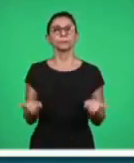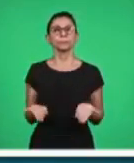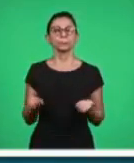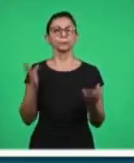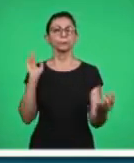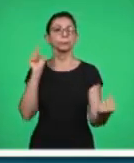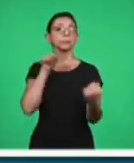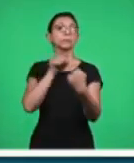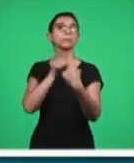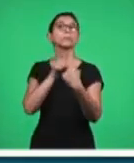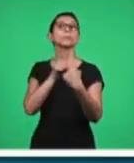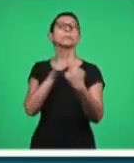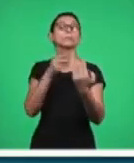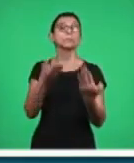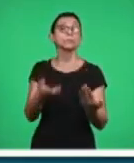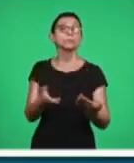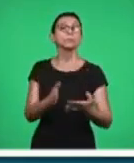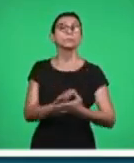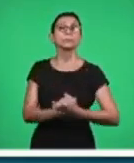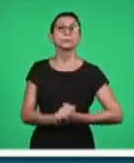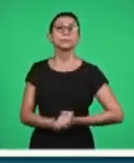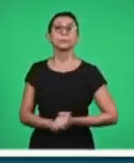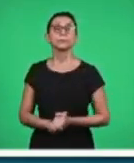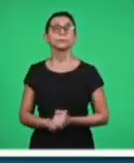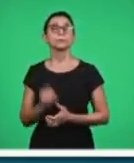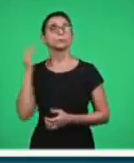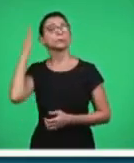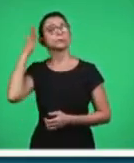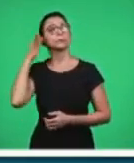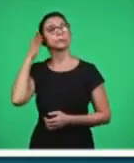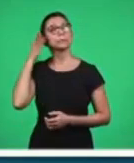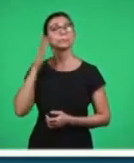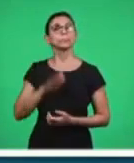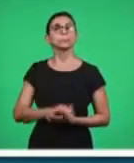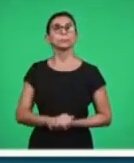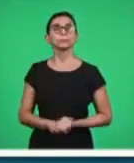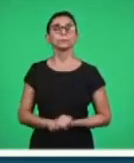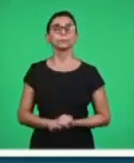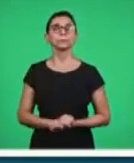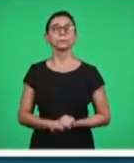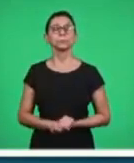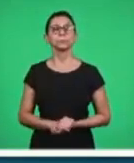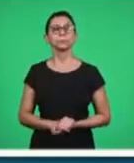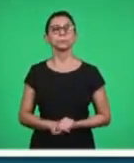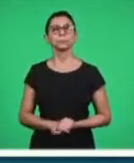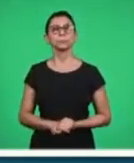2019. So what was the objective that was reached in this message?